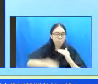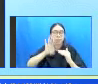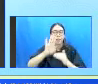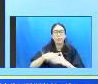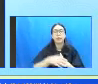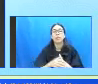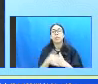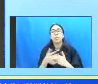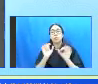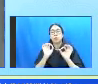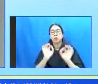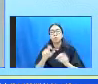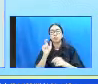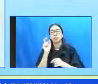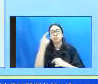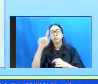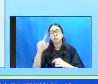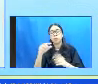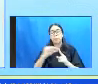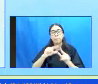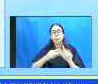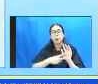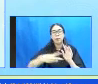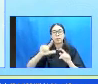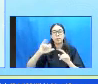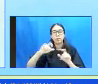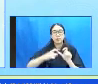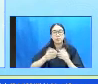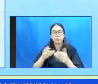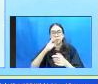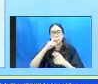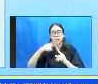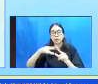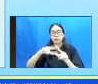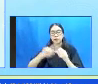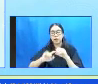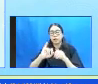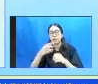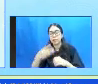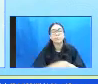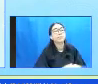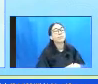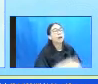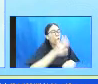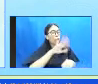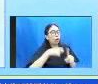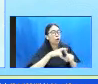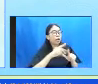yourself? Hello, Karen. Good afternoon, everybody. I'm Motaki Udin. You can call me